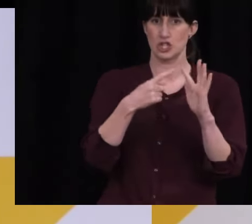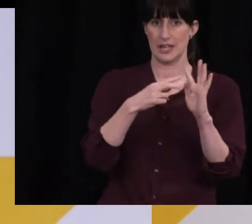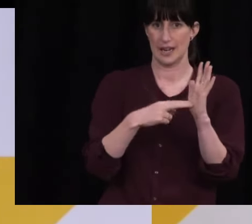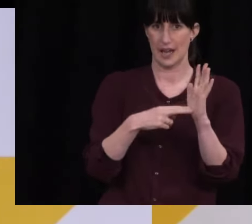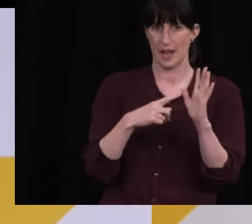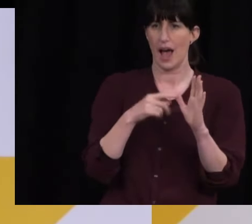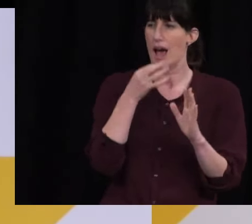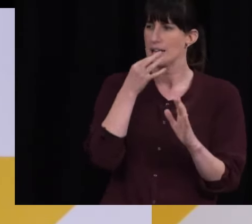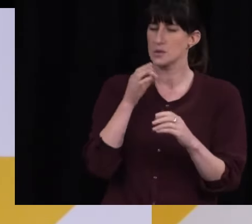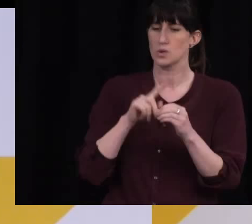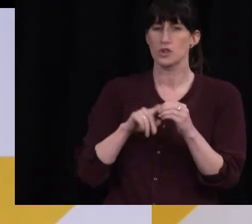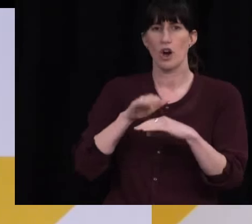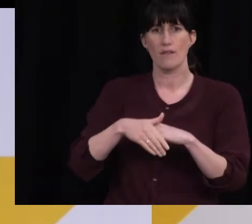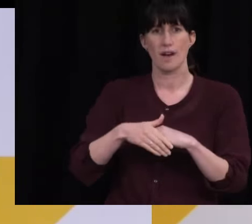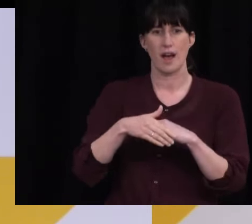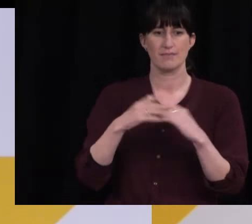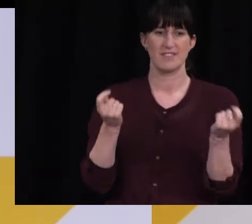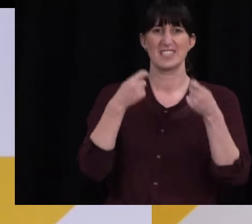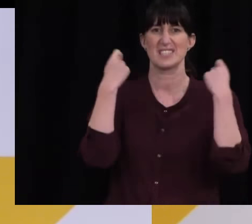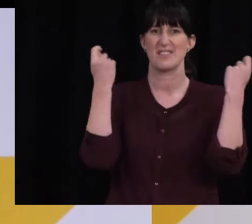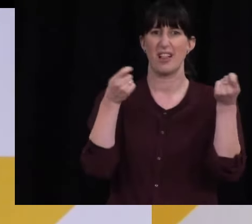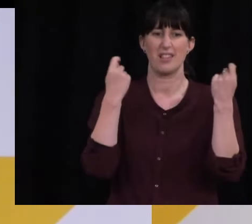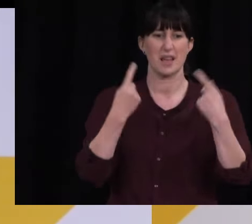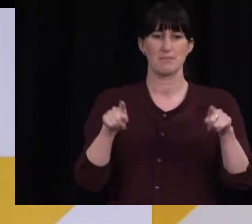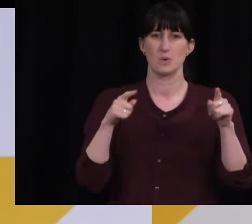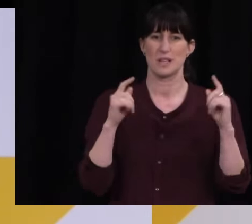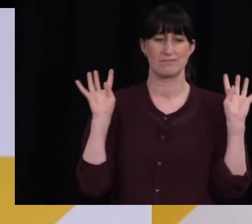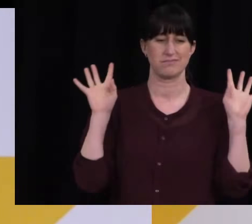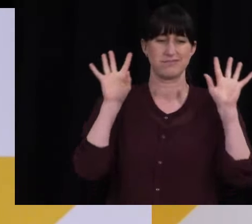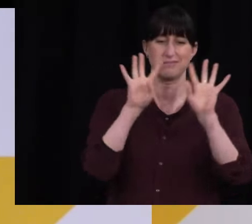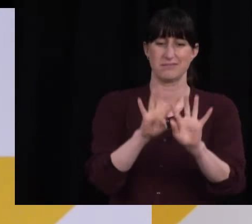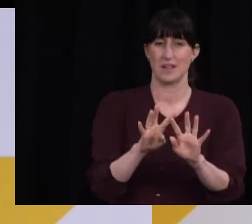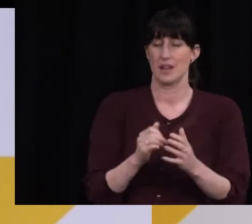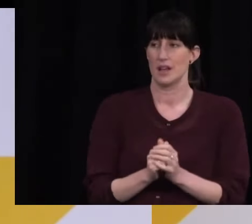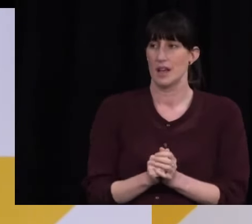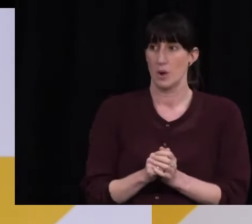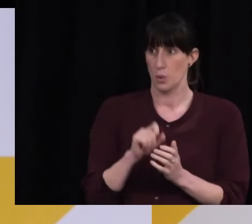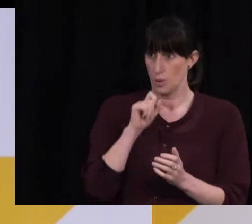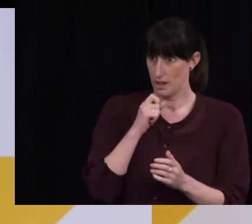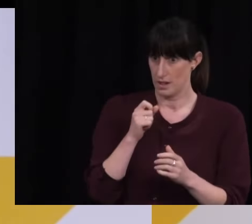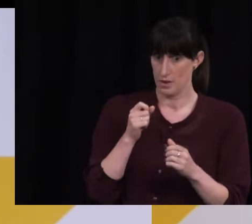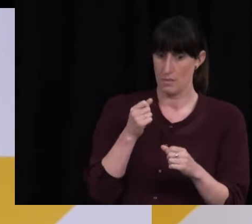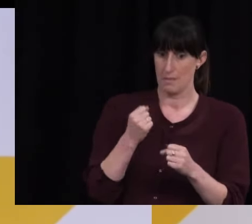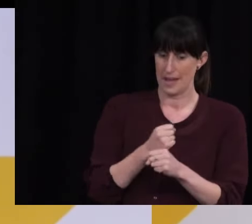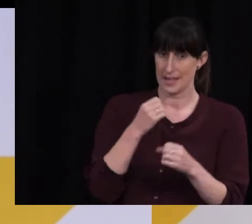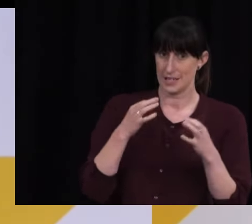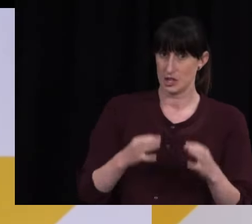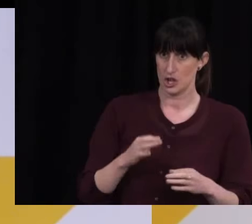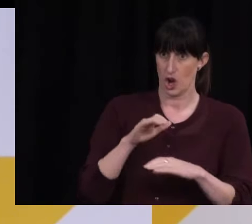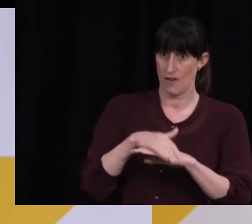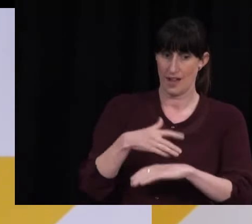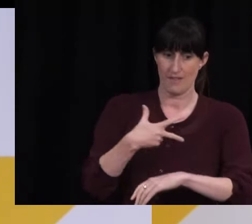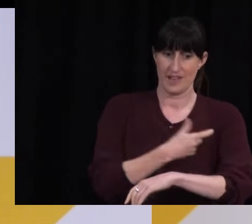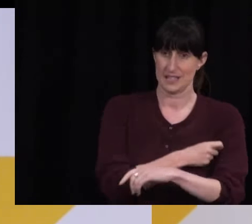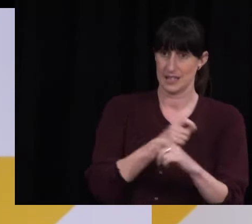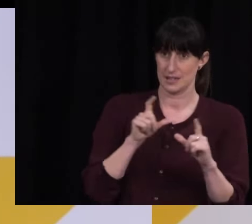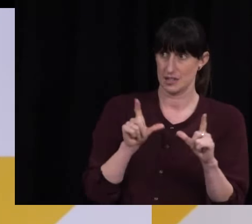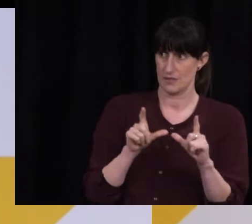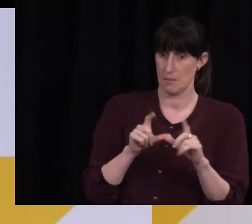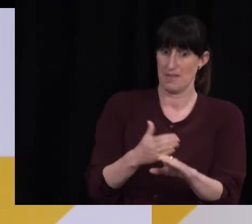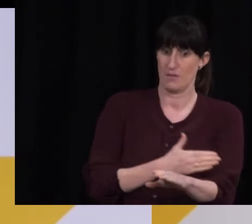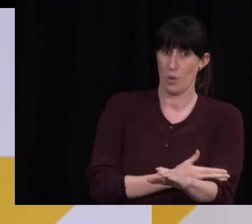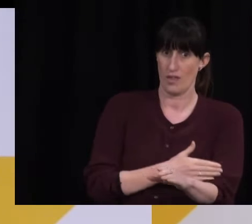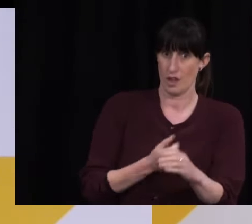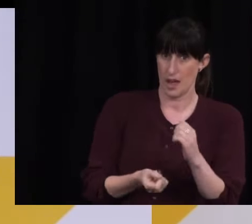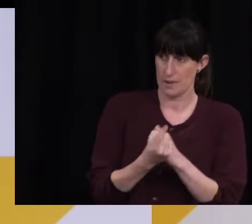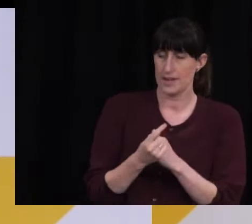a vaccine certificate. Decisions will be made well in time before those summer festivals will need